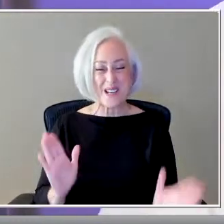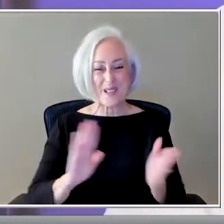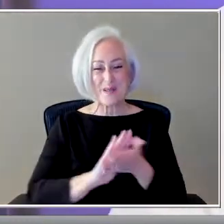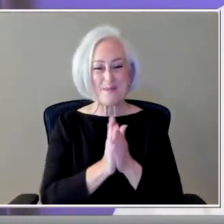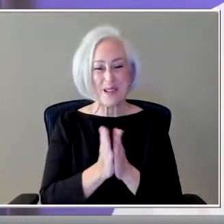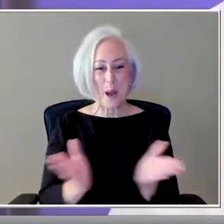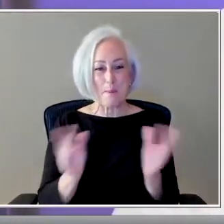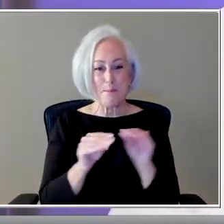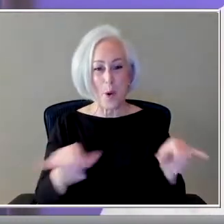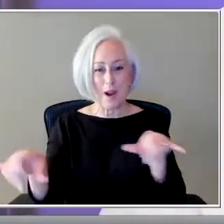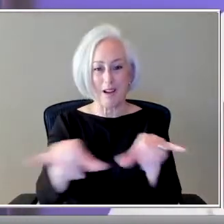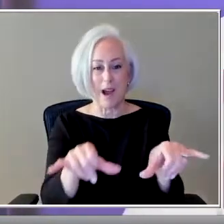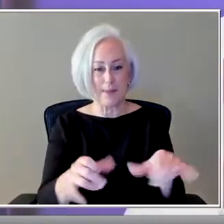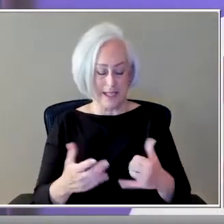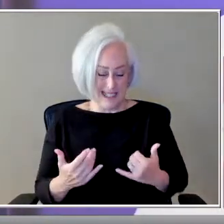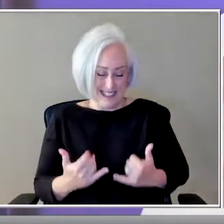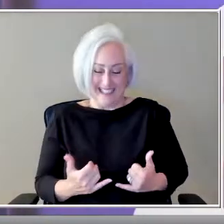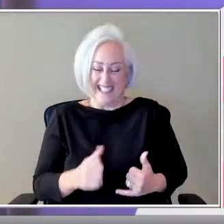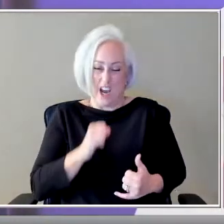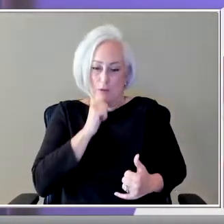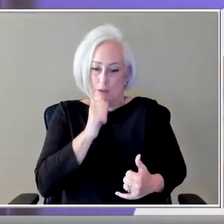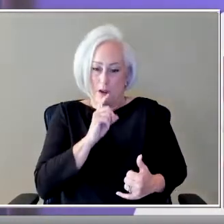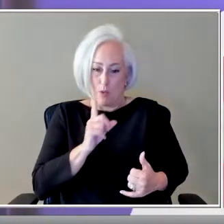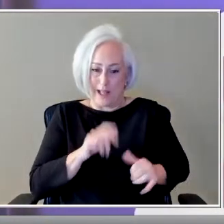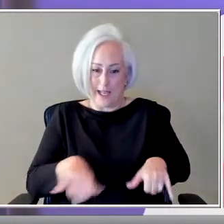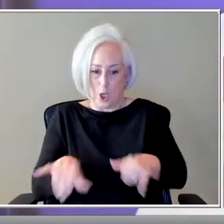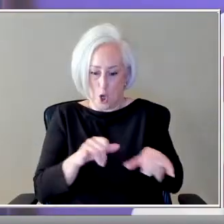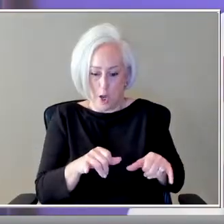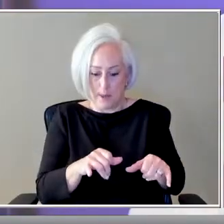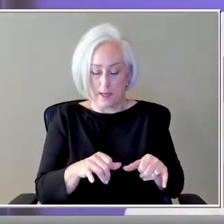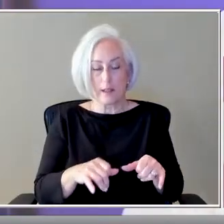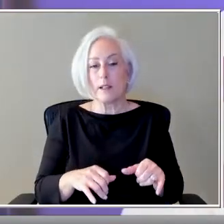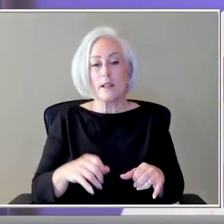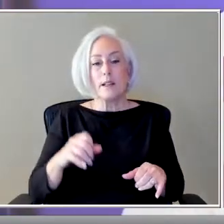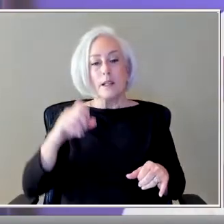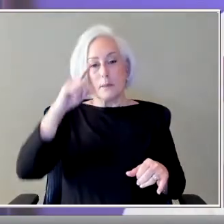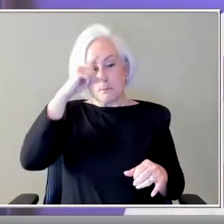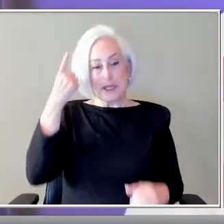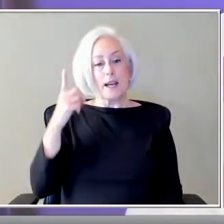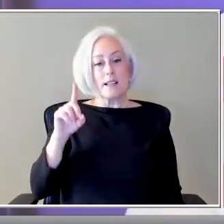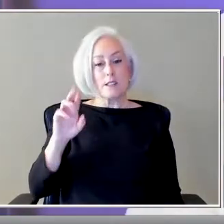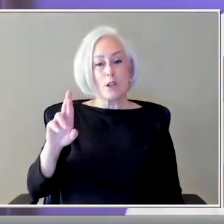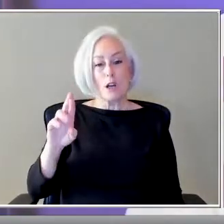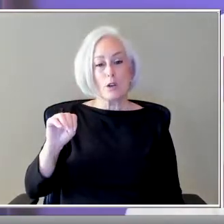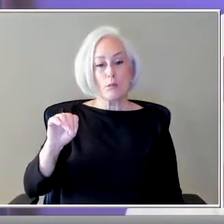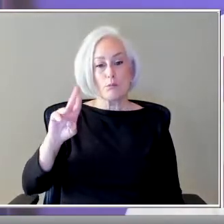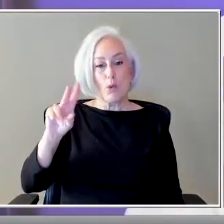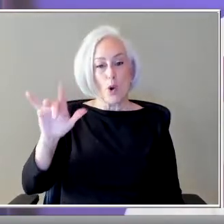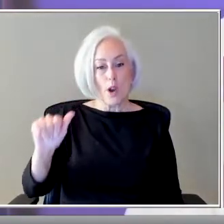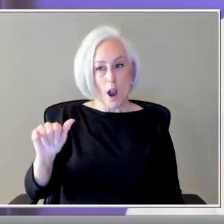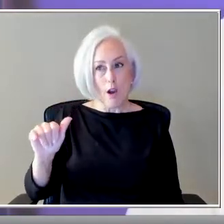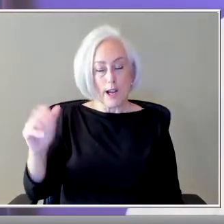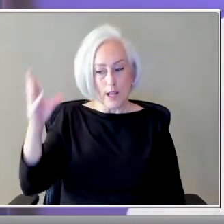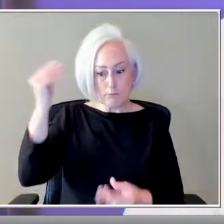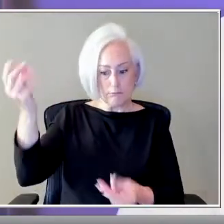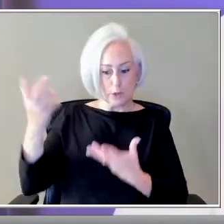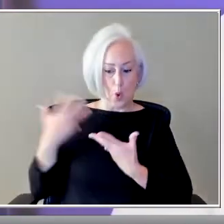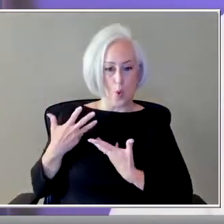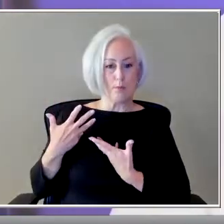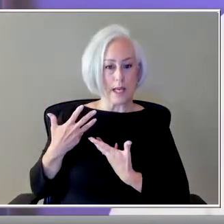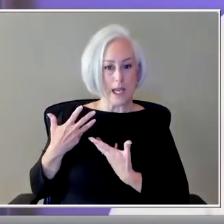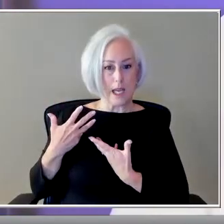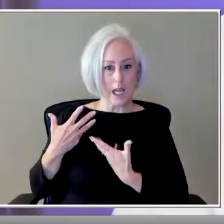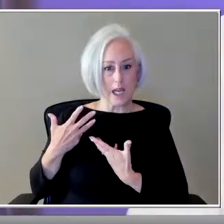not very common at this time, just because Dr. Moriarty is the one that I think brought it to my attention that